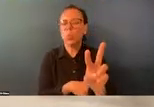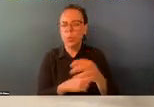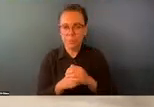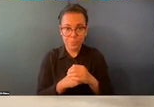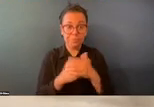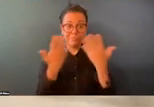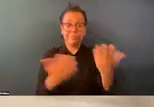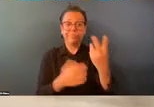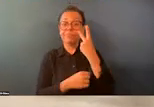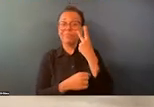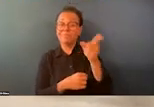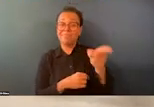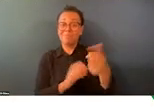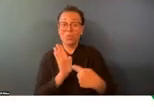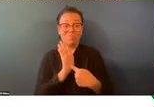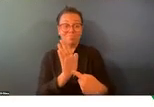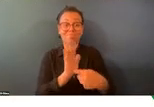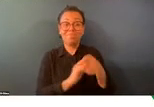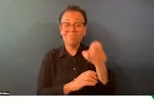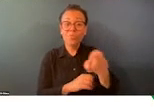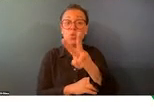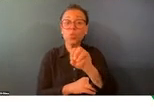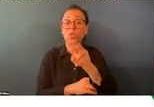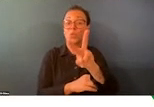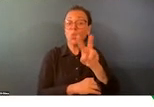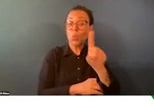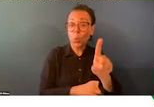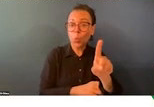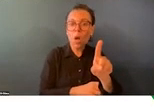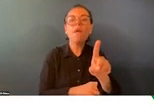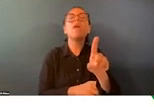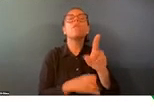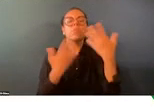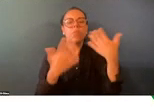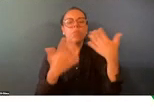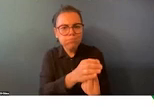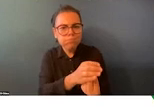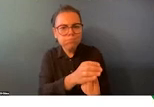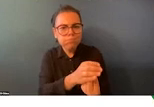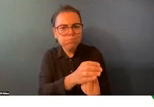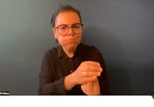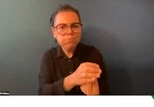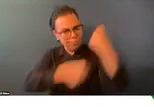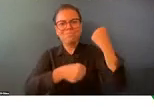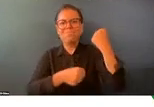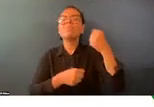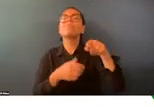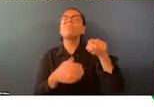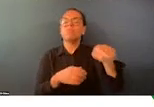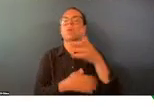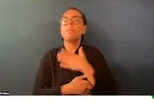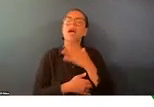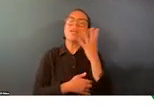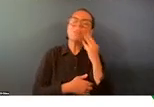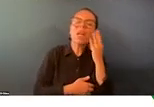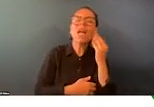June 2022, Oxfam created Equidev, a spin-off organization that inherited Oxfam's learning expertise